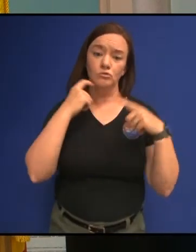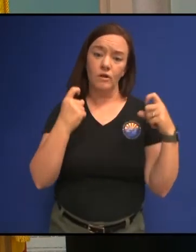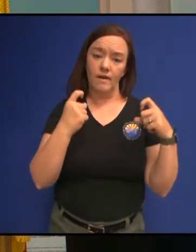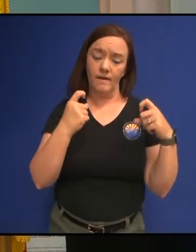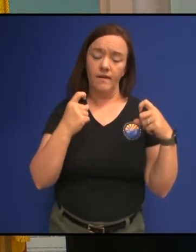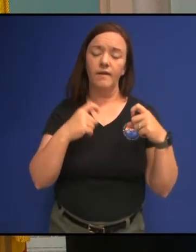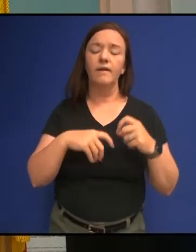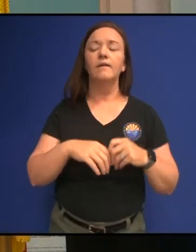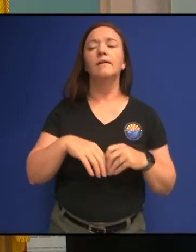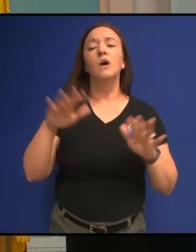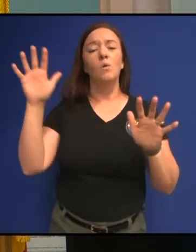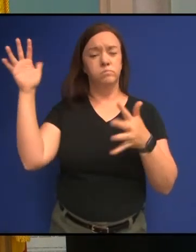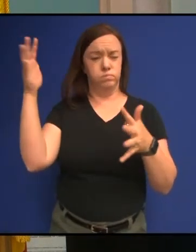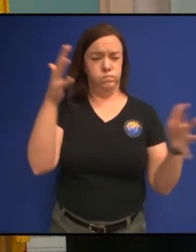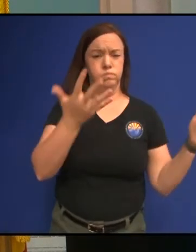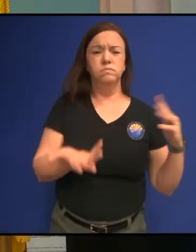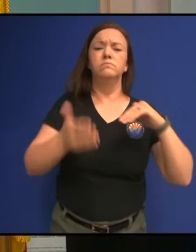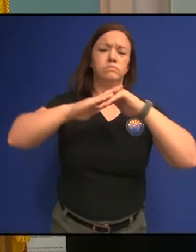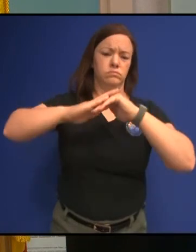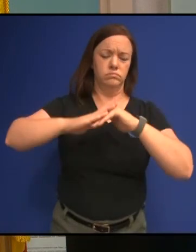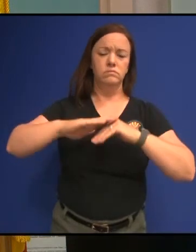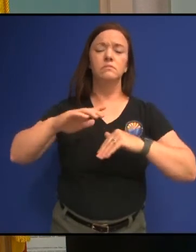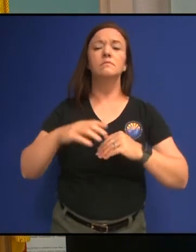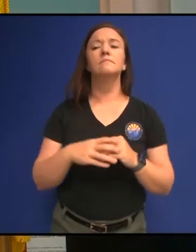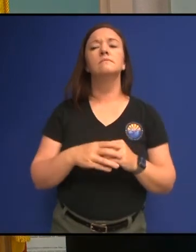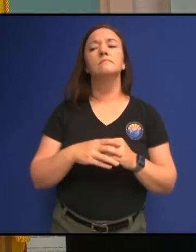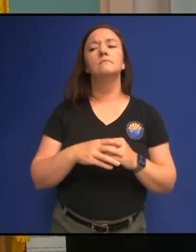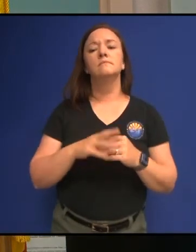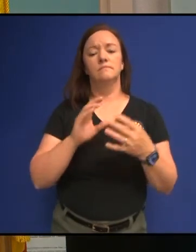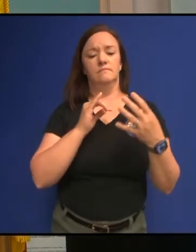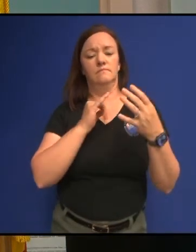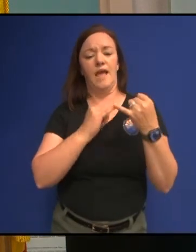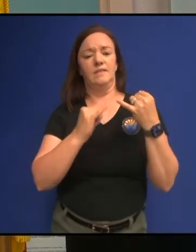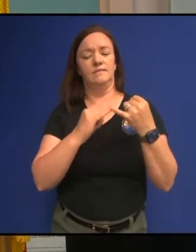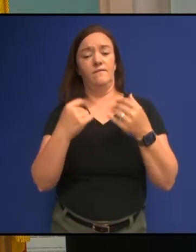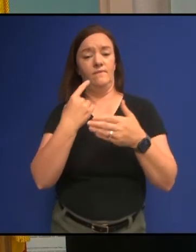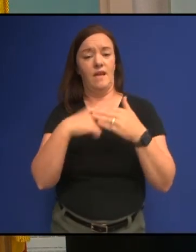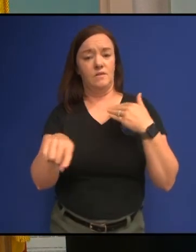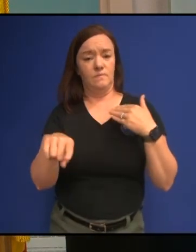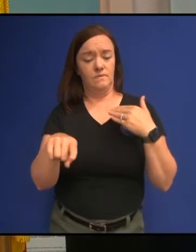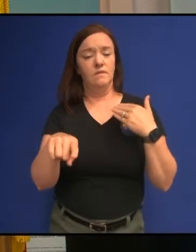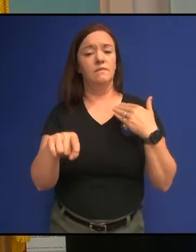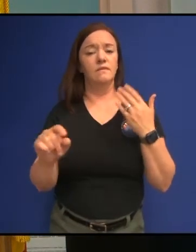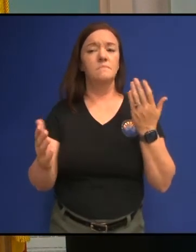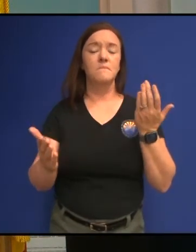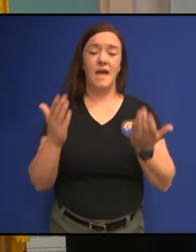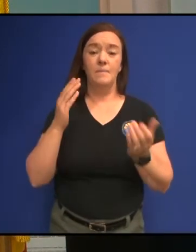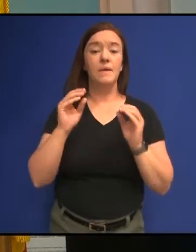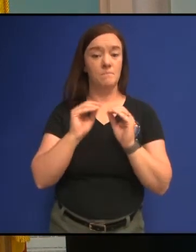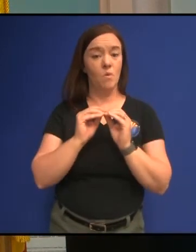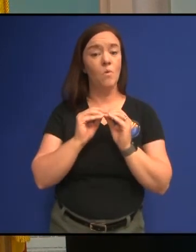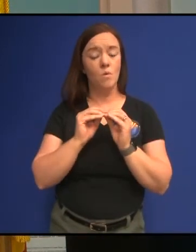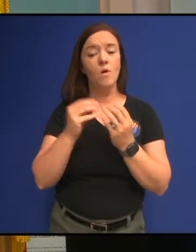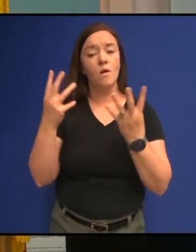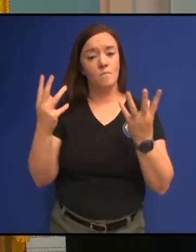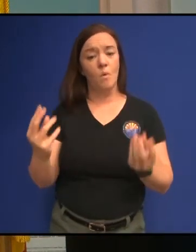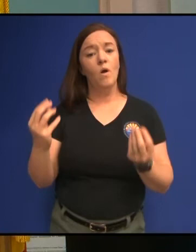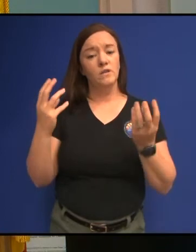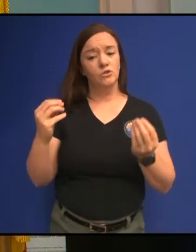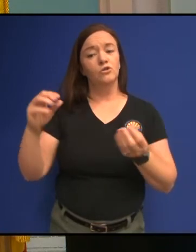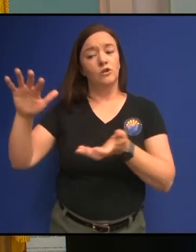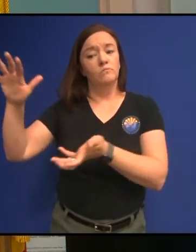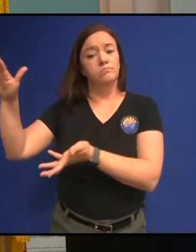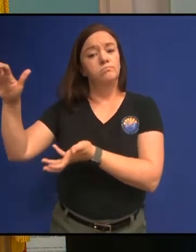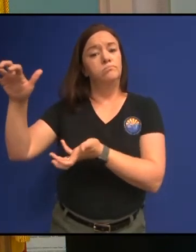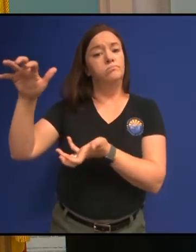those winds, and then heading into late next week, we could see another push of moisture from the Gulf